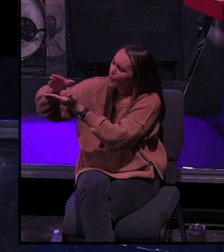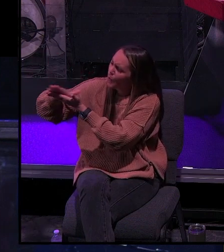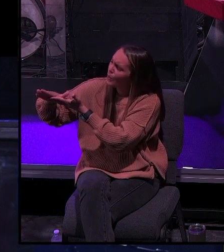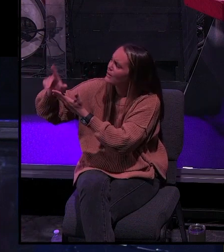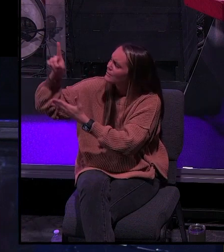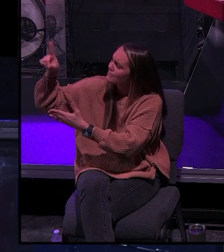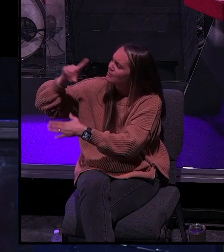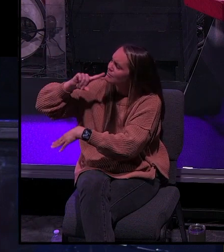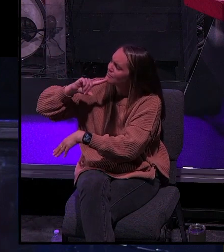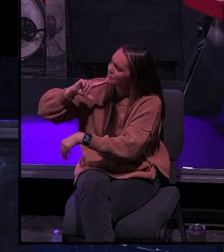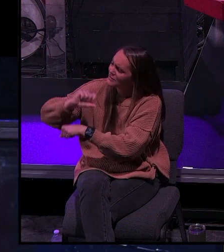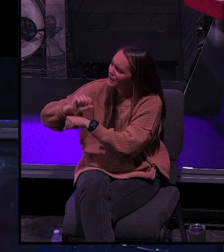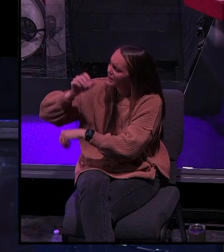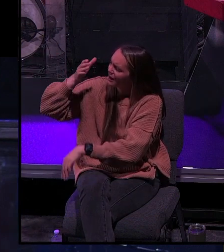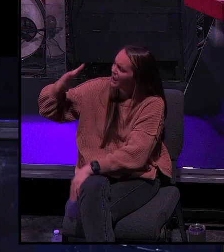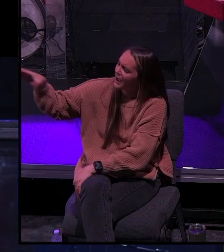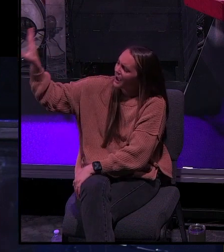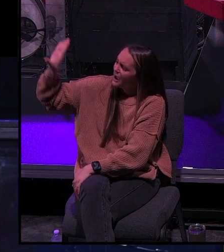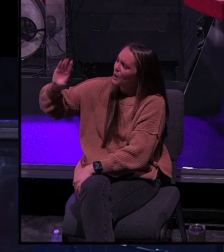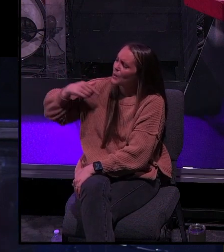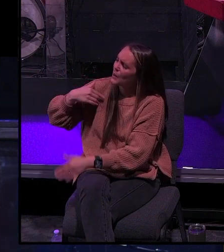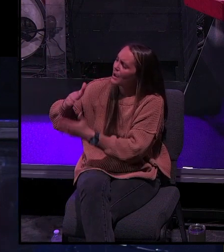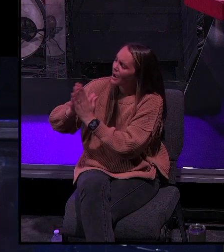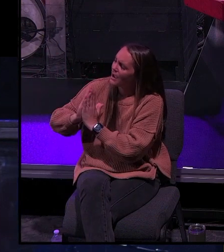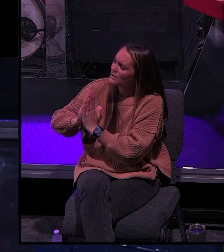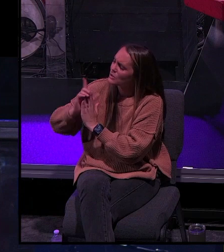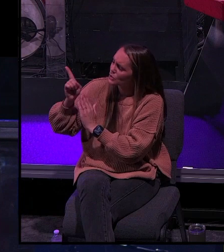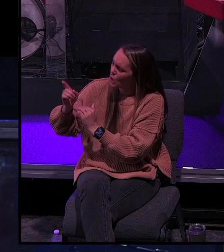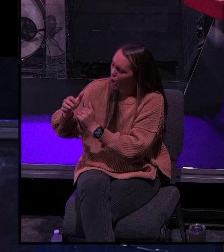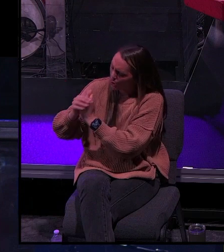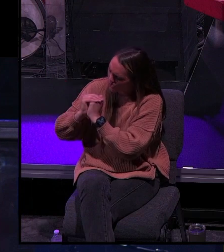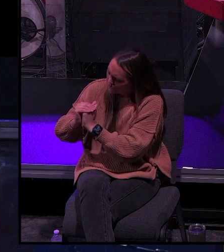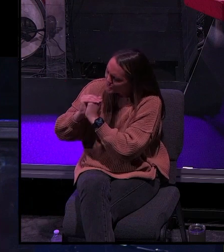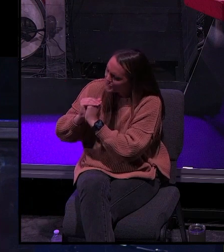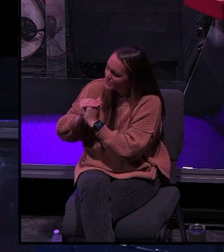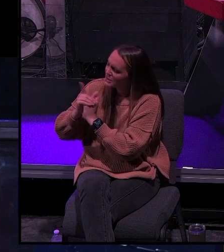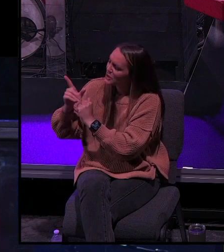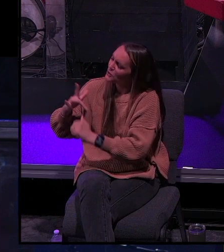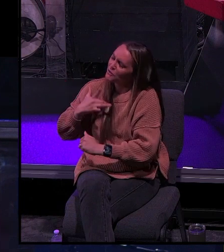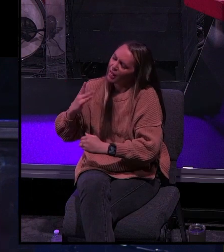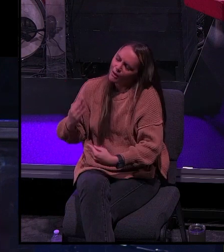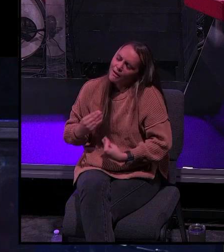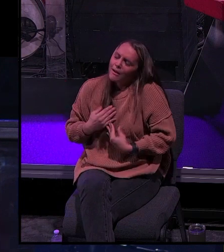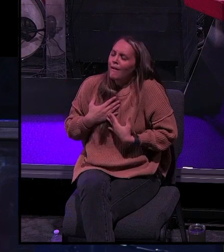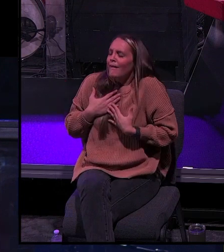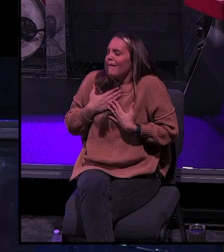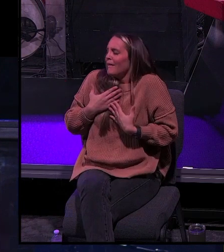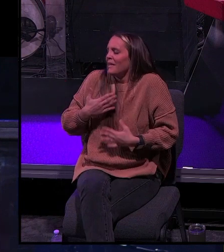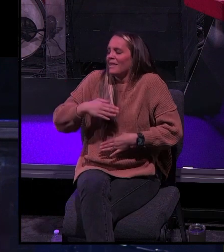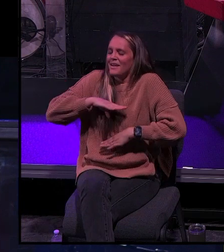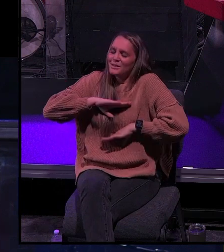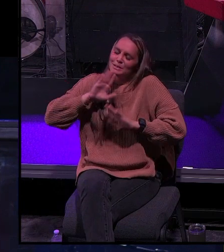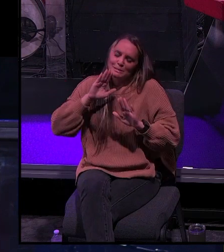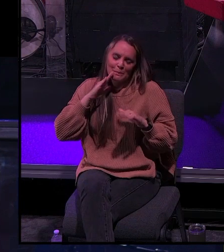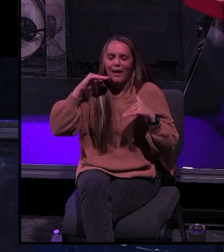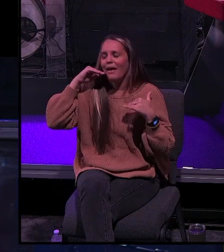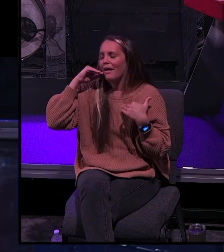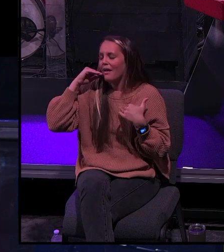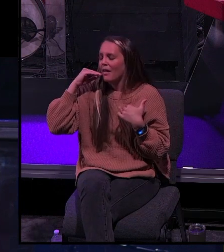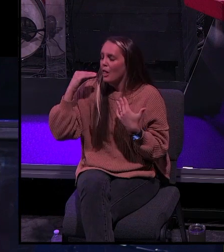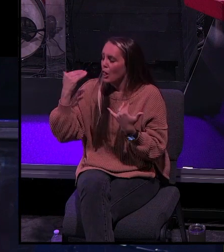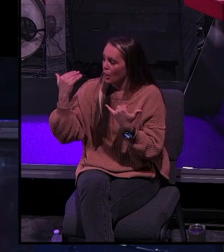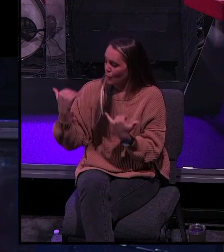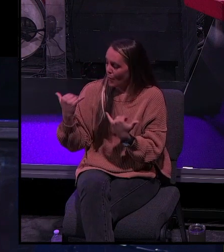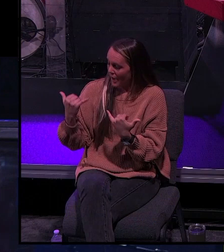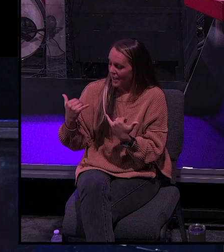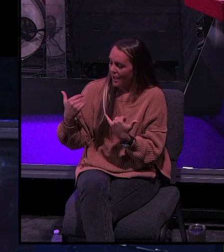Lord, that you would find our worship pleasing, that it would put a smile on your face. And right now, Lord, I say, as we start to give